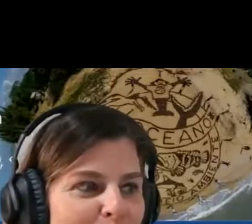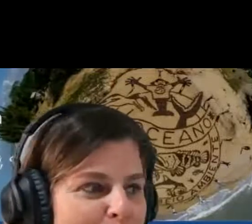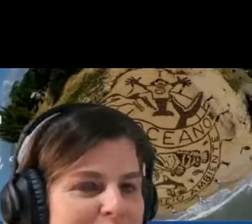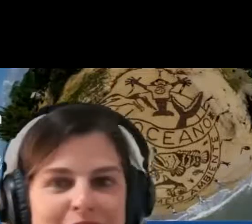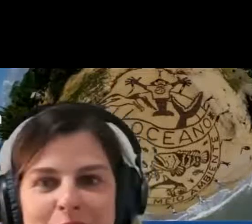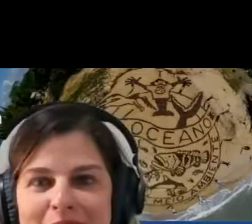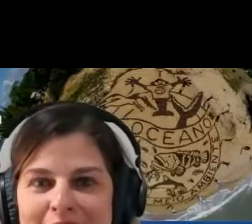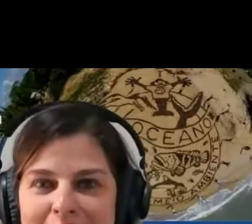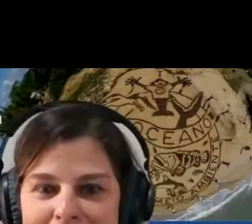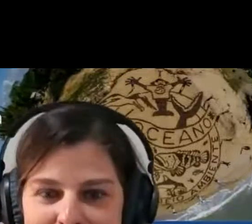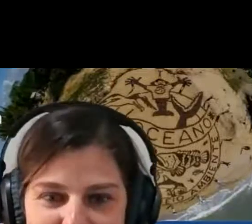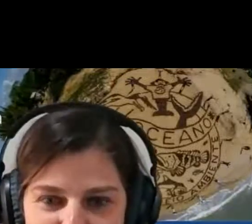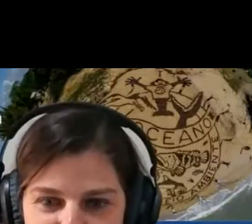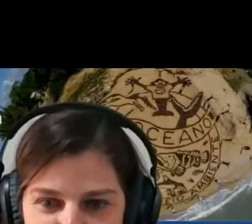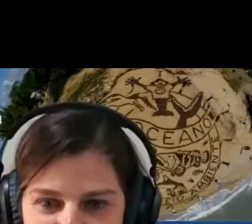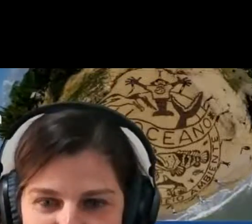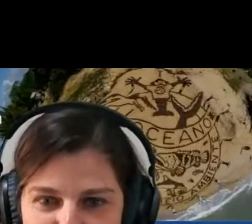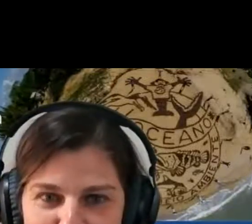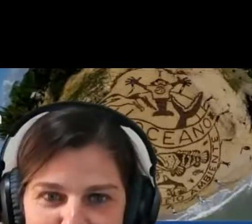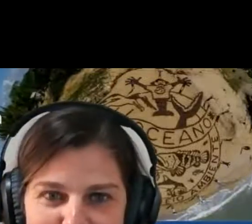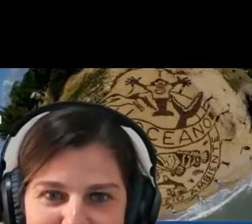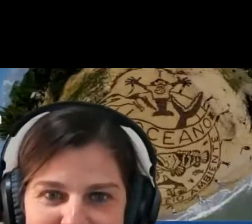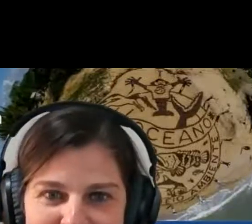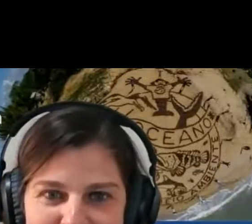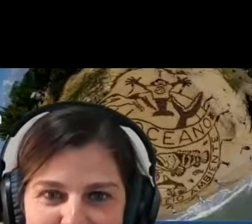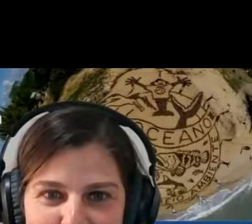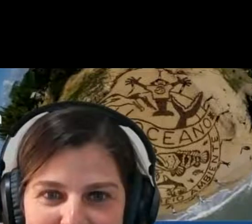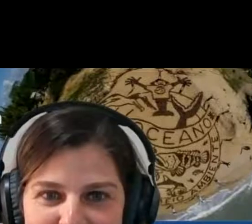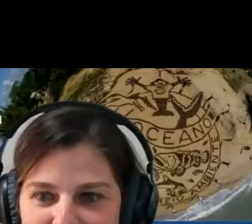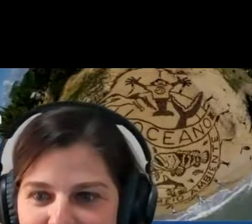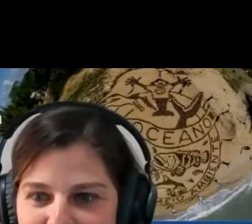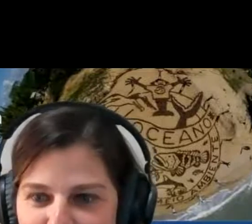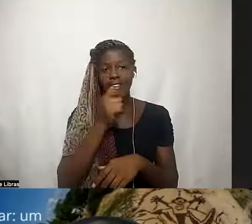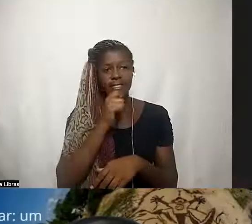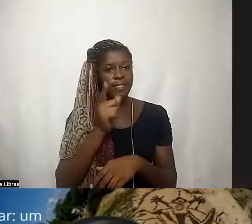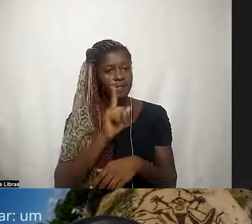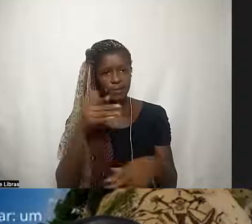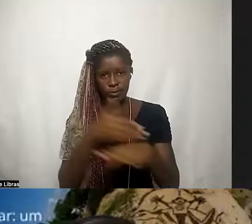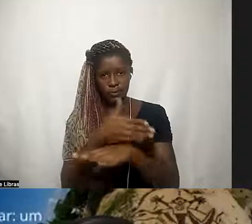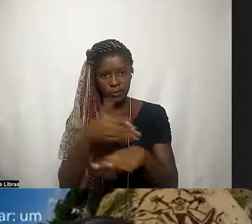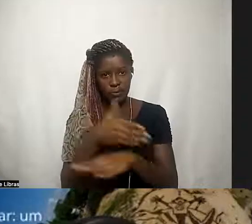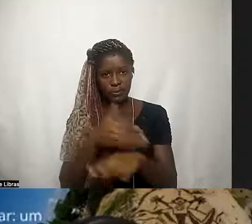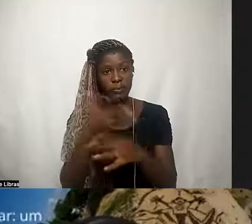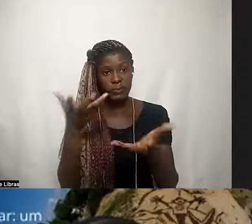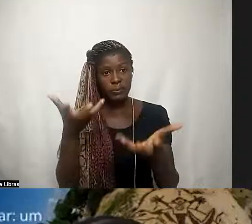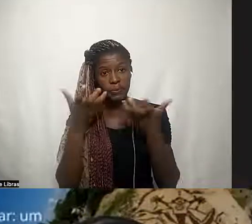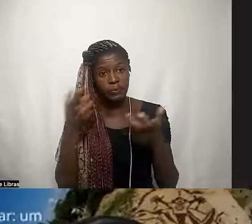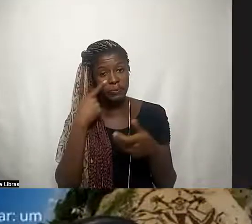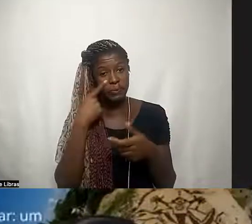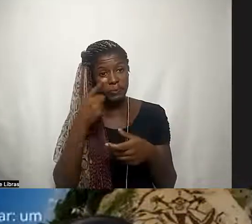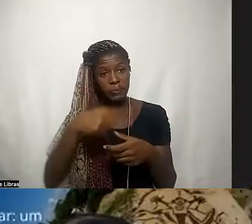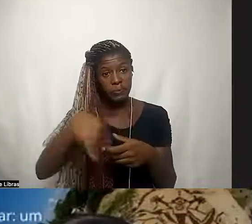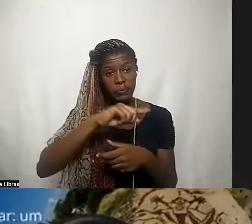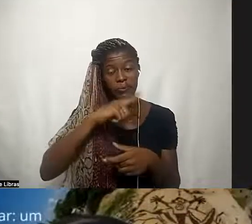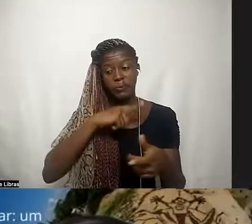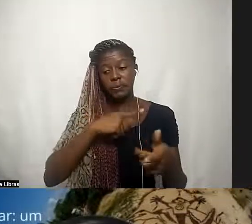Let me open the presentation here. These are the last few seconds for those that haven't